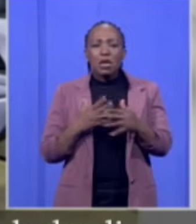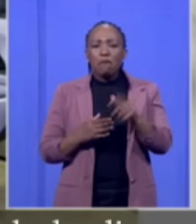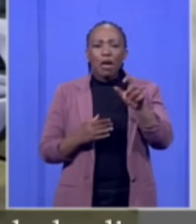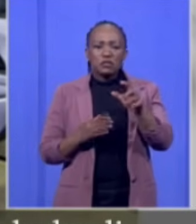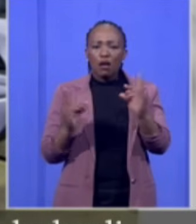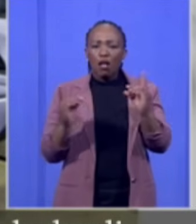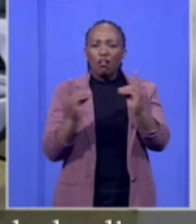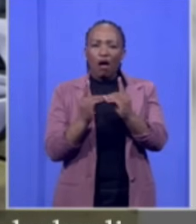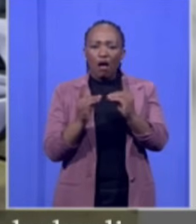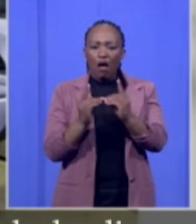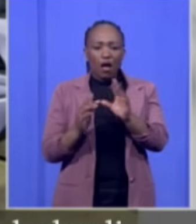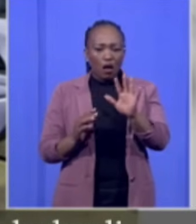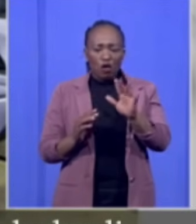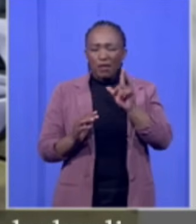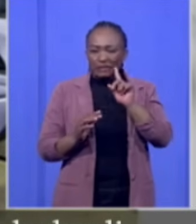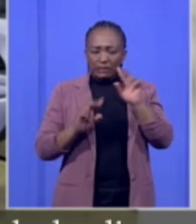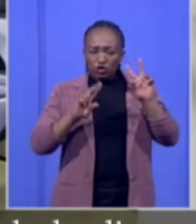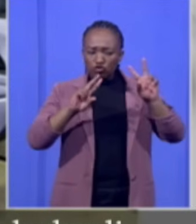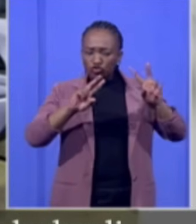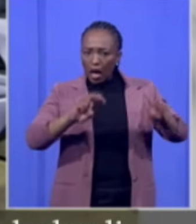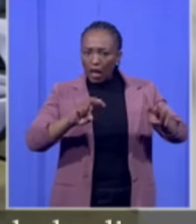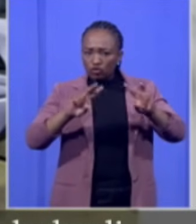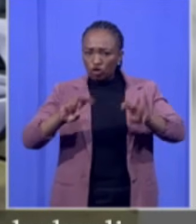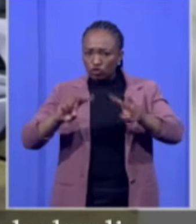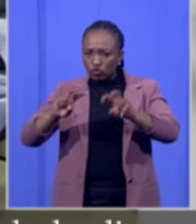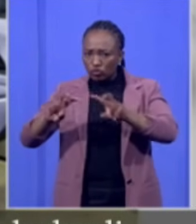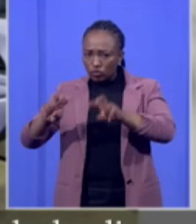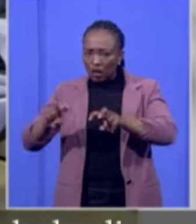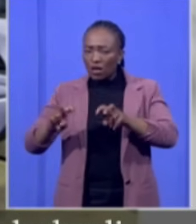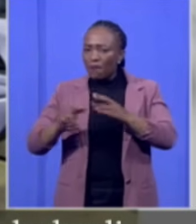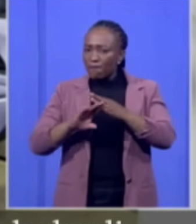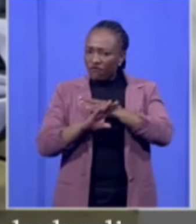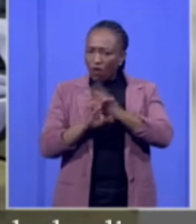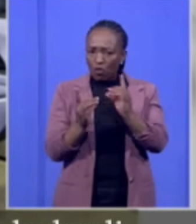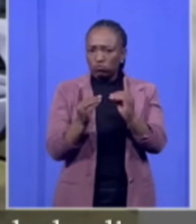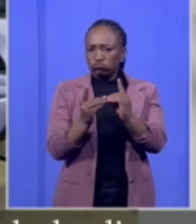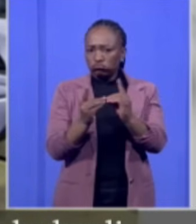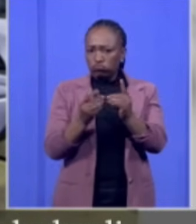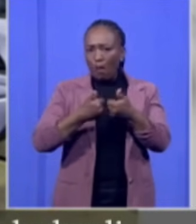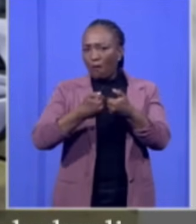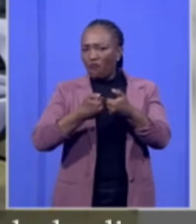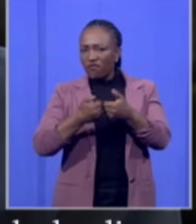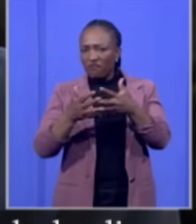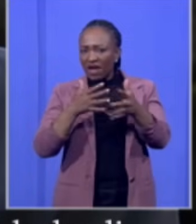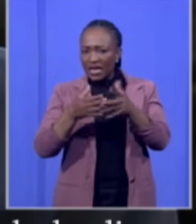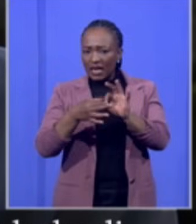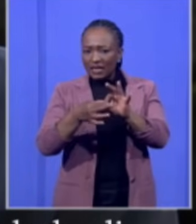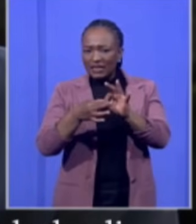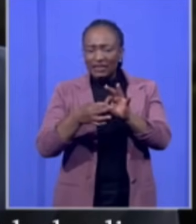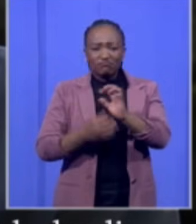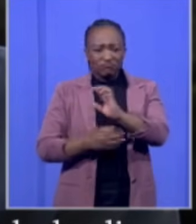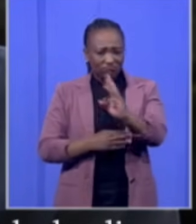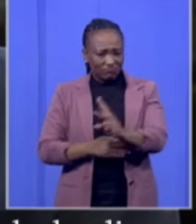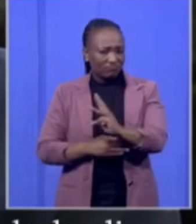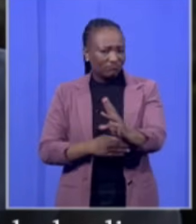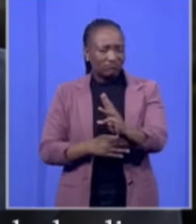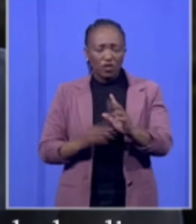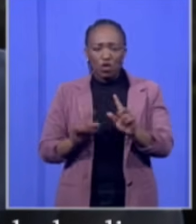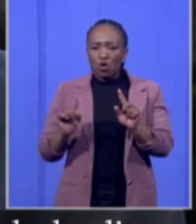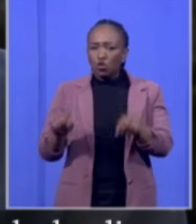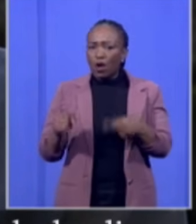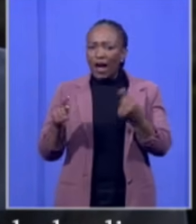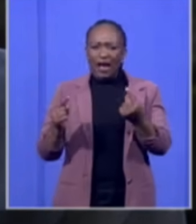They must do a thorough investigation before they get into any relationships. You cannot